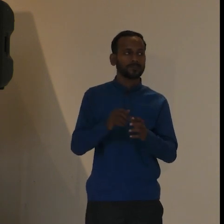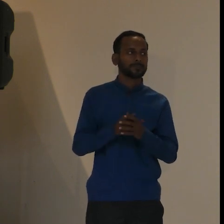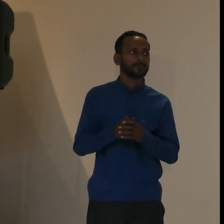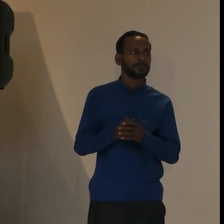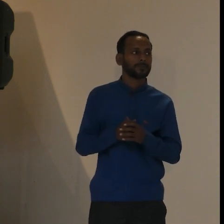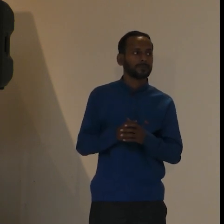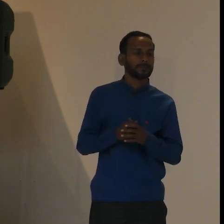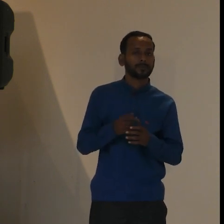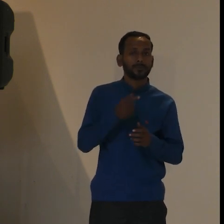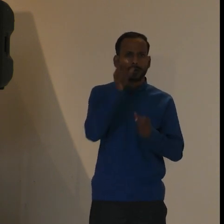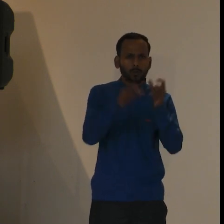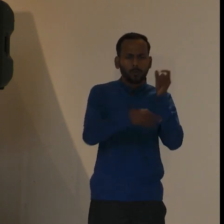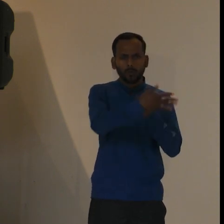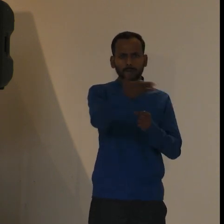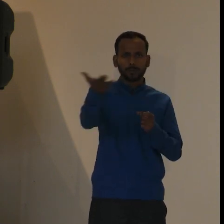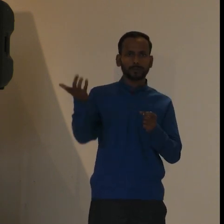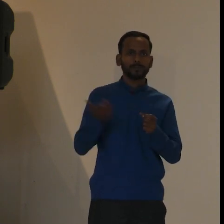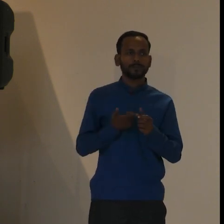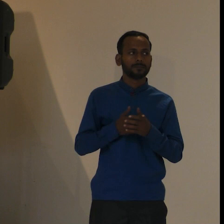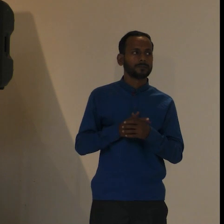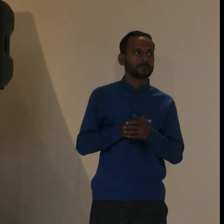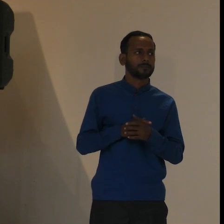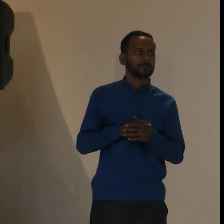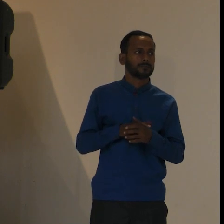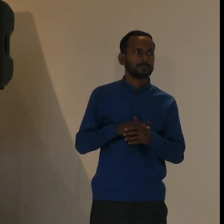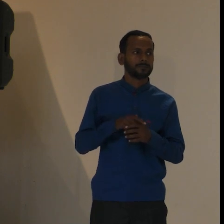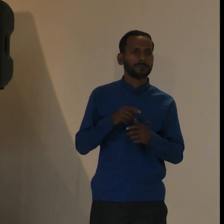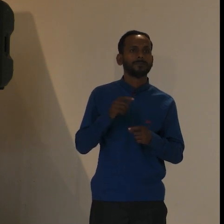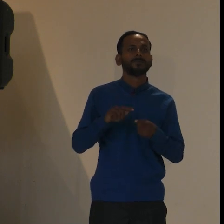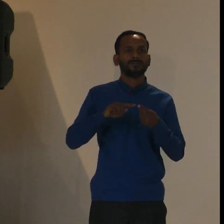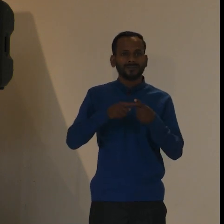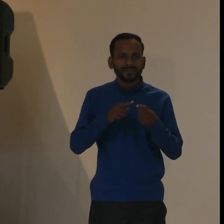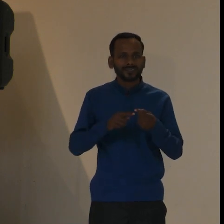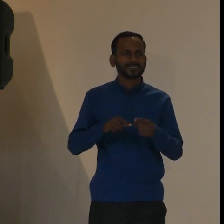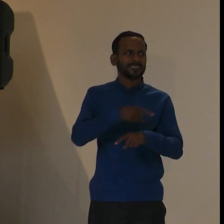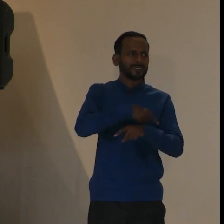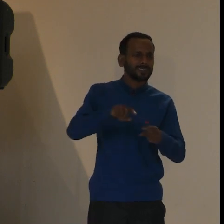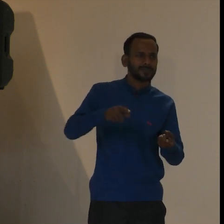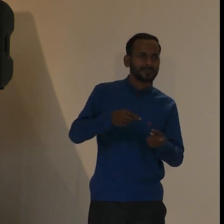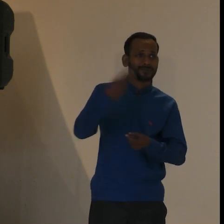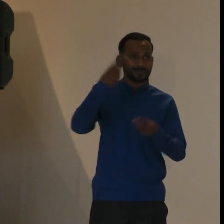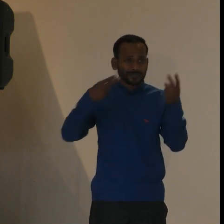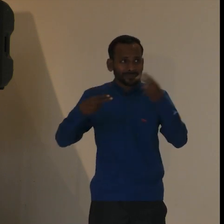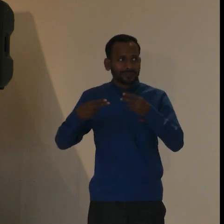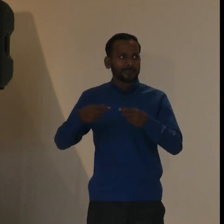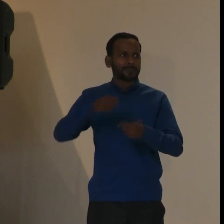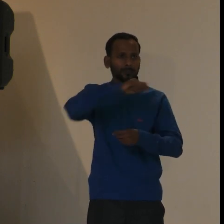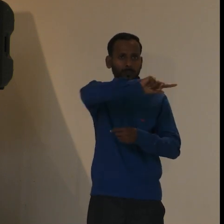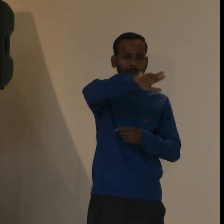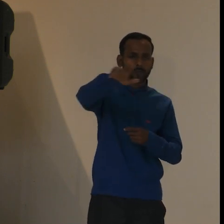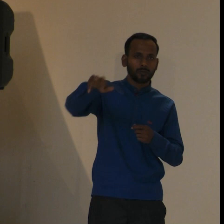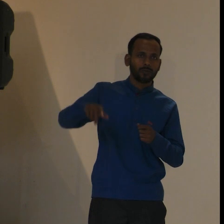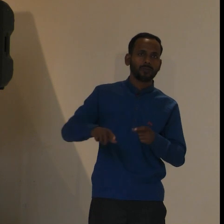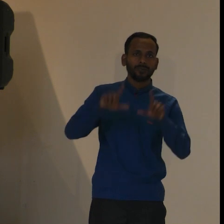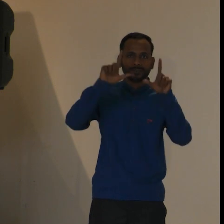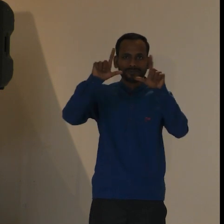is everybody. There are the engineers on ground, there's the electrician, there's the carpenter, there's so many things that lead up to the exhibitions